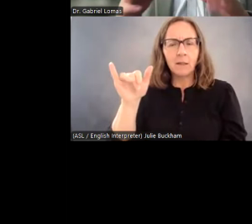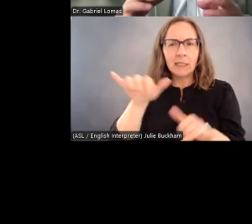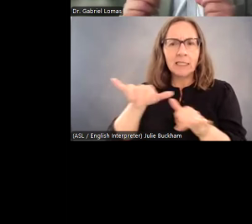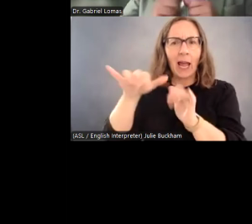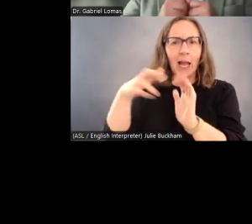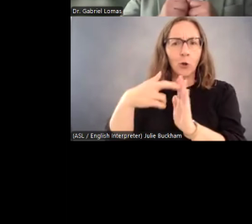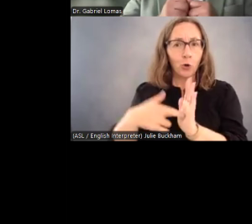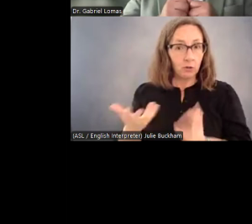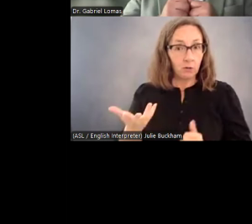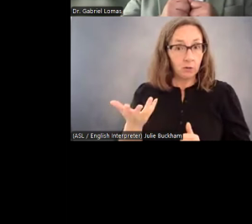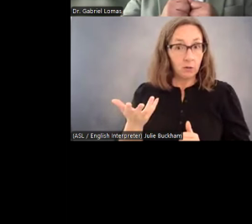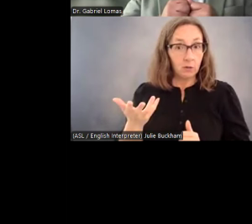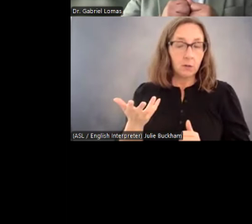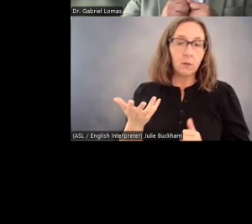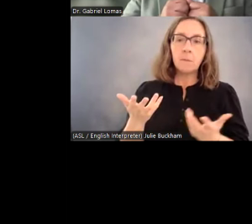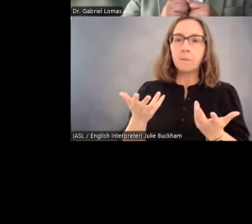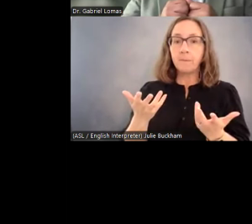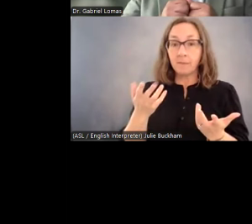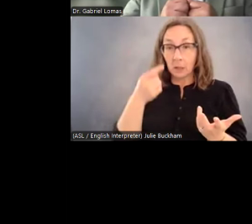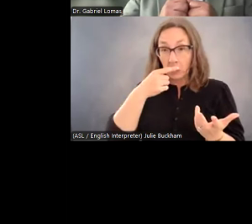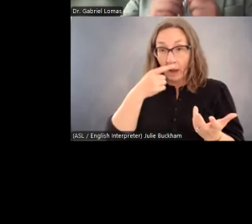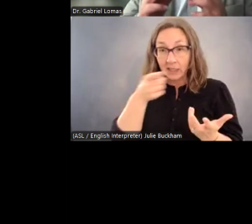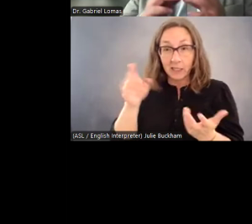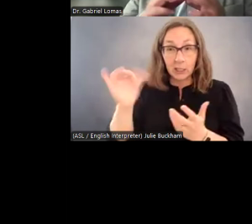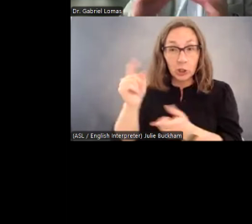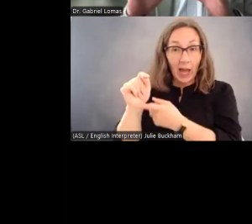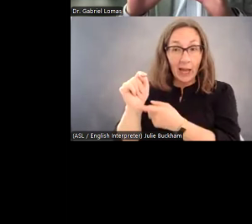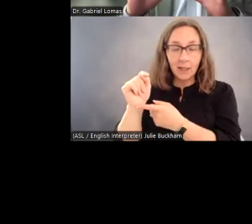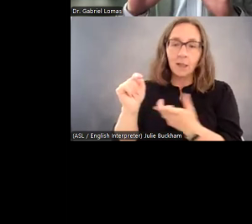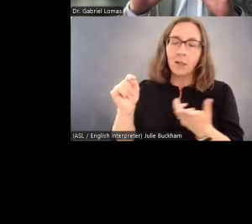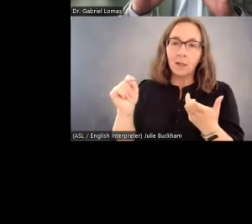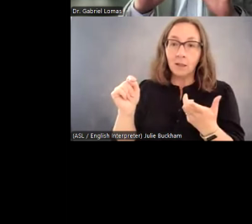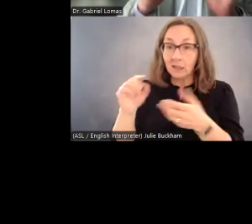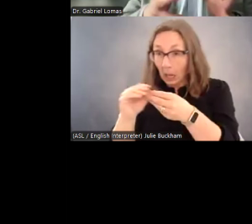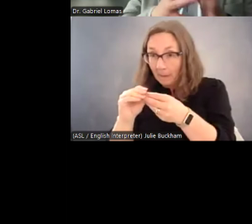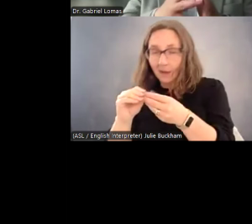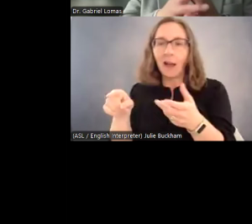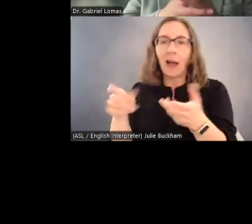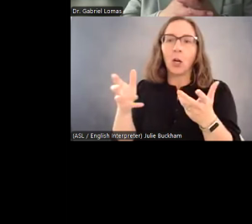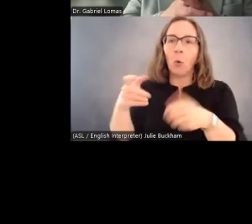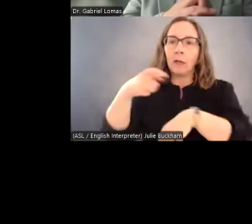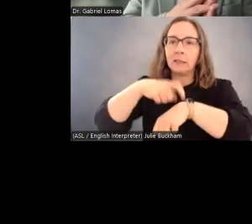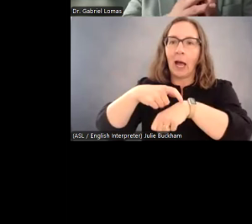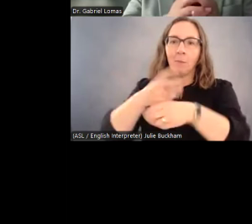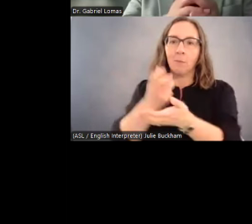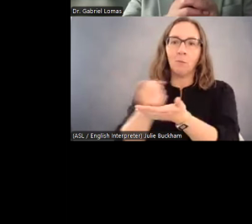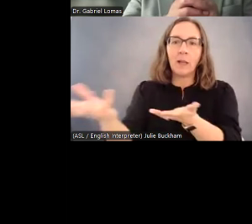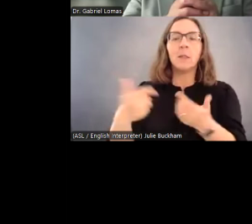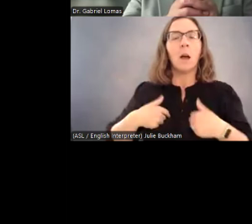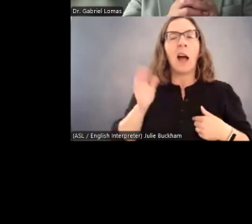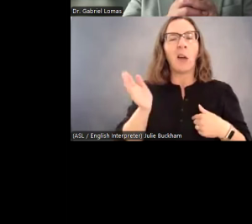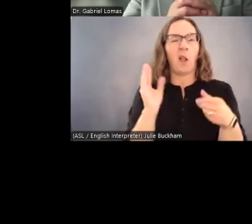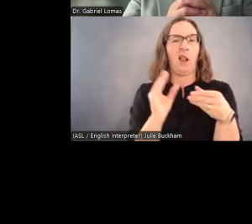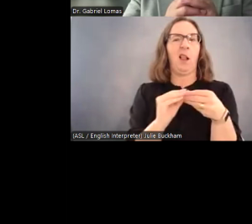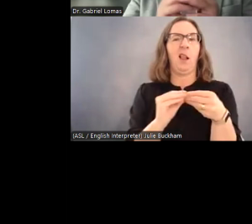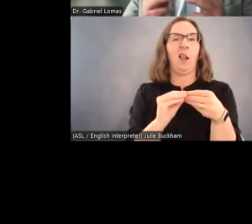I'd like for you guys to kind of be able to comment in the chat, but I don't want to lose time. So I'm going to go ahead and make a few comments